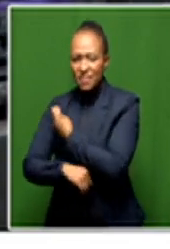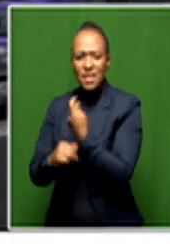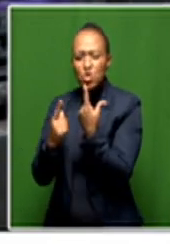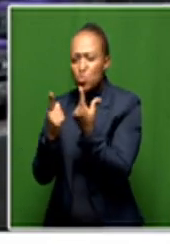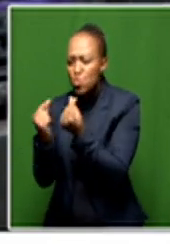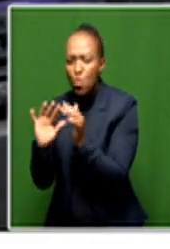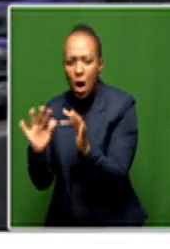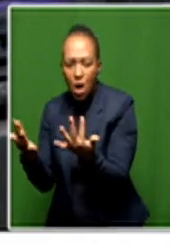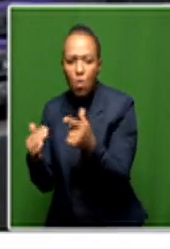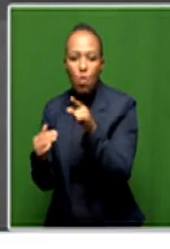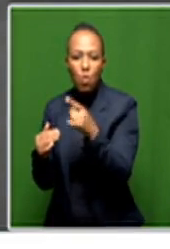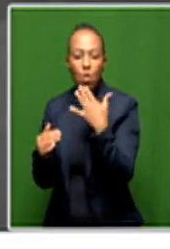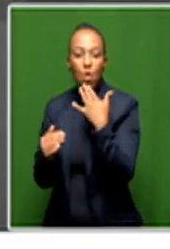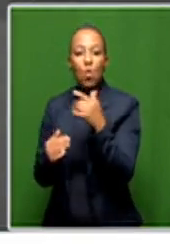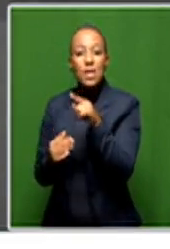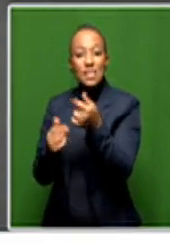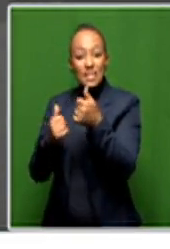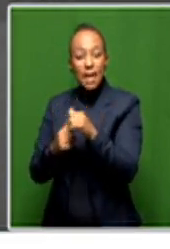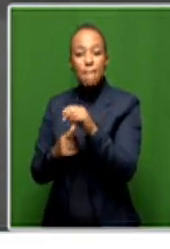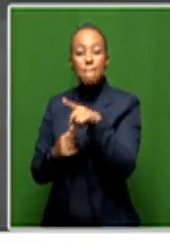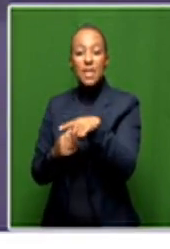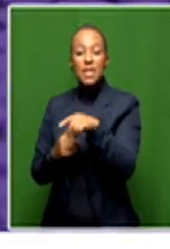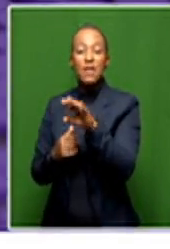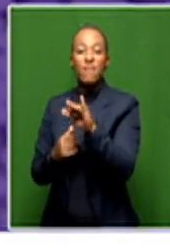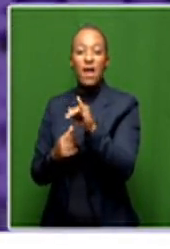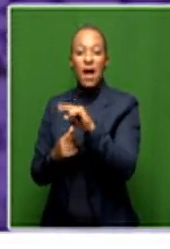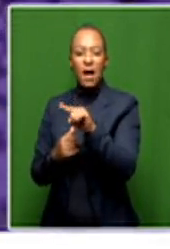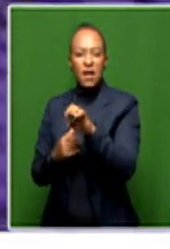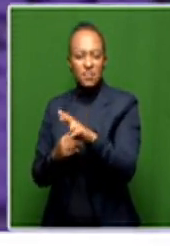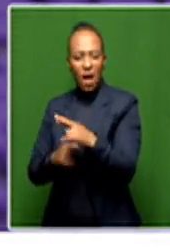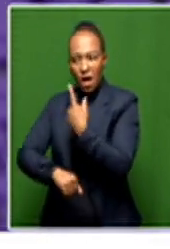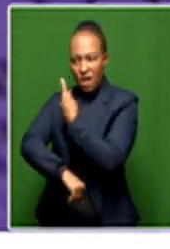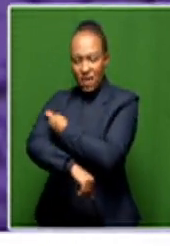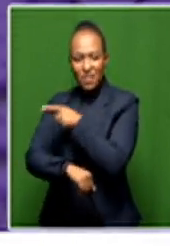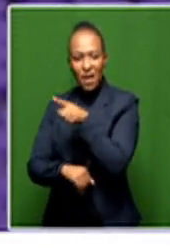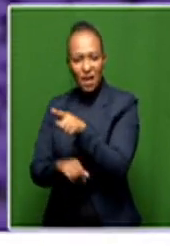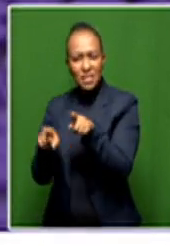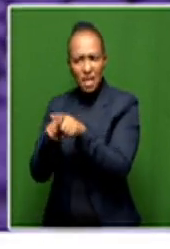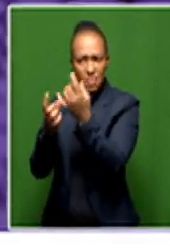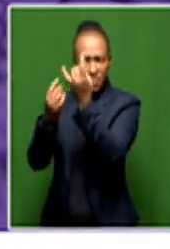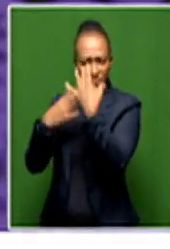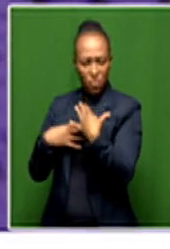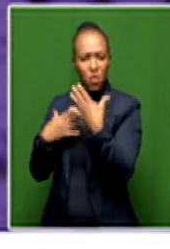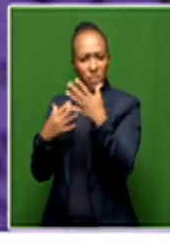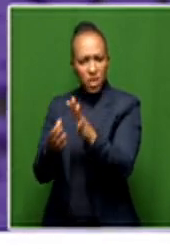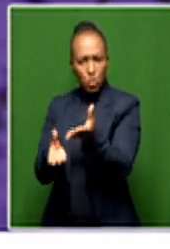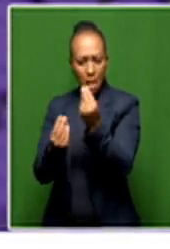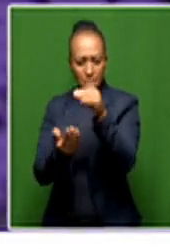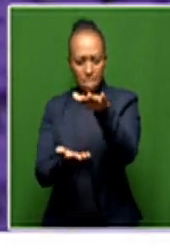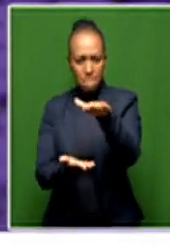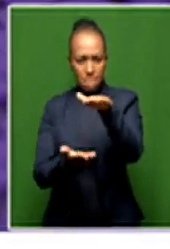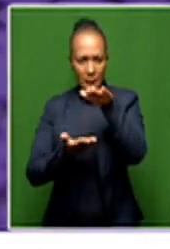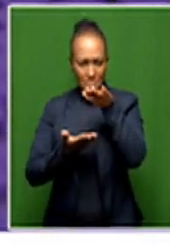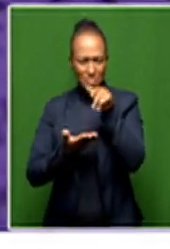administration thereof, I mean, the Pfizer vaccine is a big worry because we've also been led to believe that we have secured some doses of the